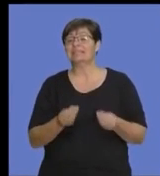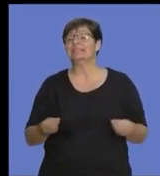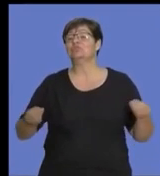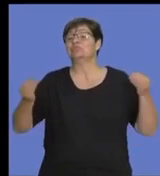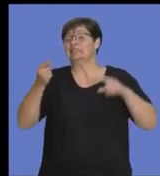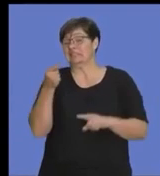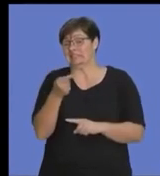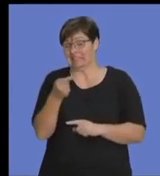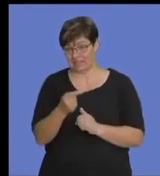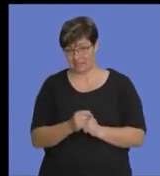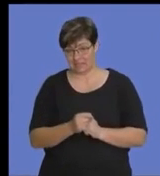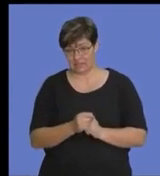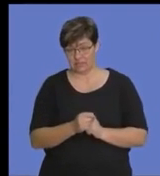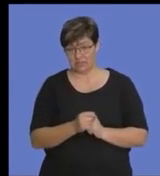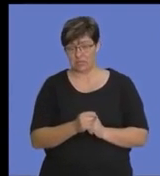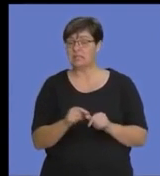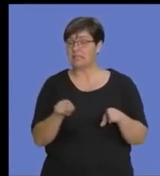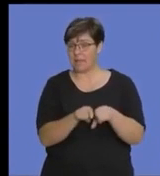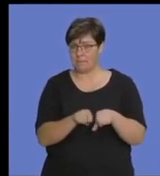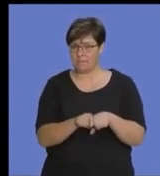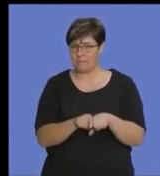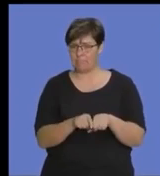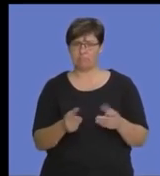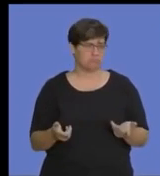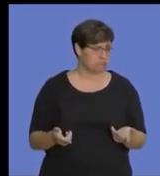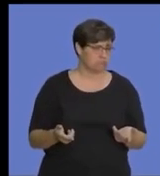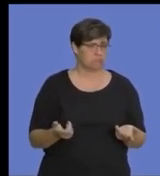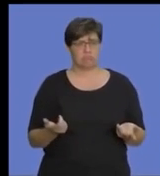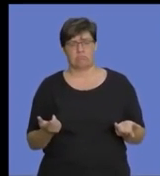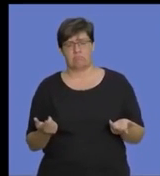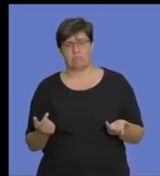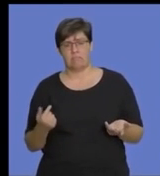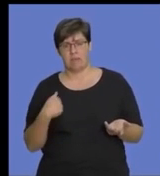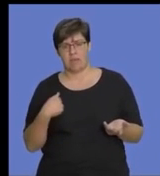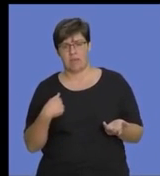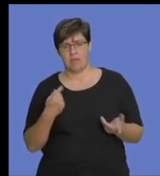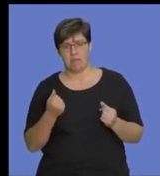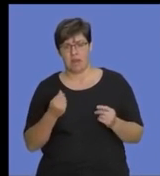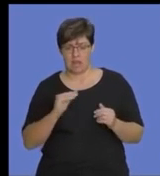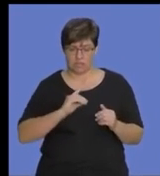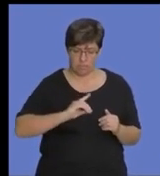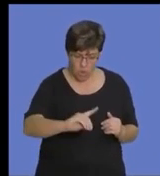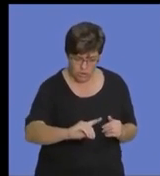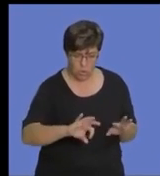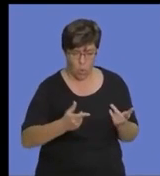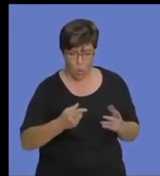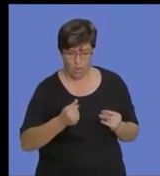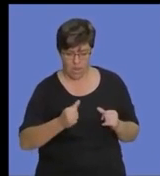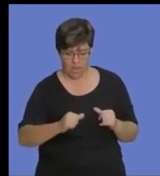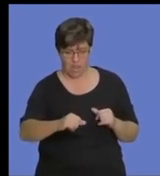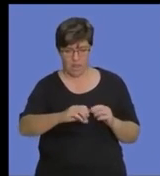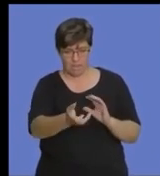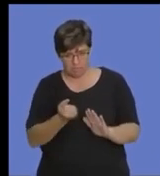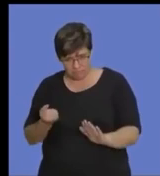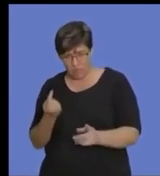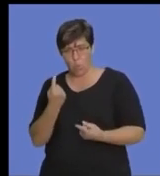is all about, and also depending on whether you are actually now taking out money or putting in money.